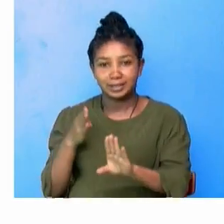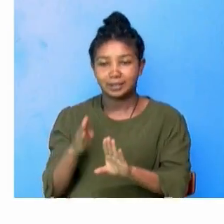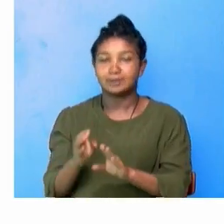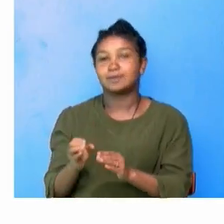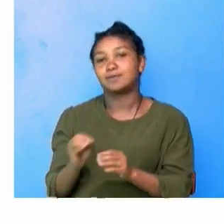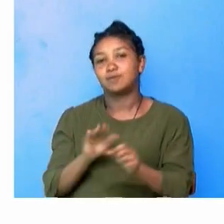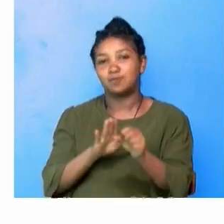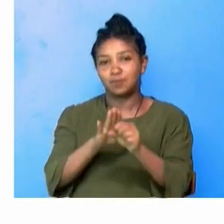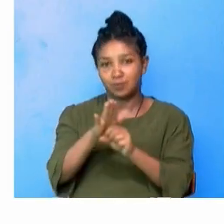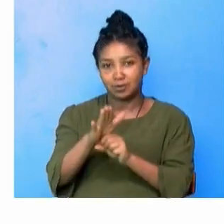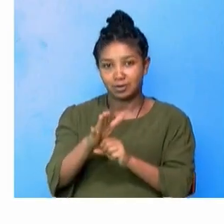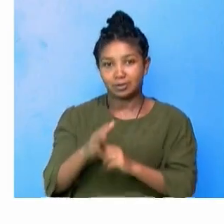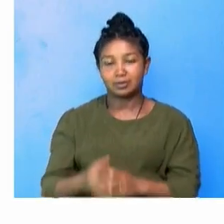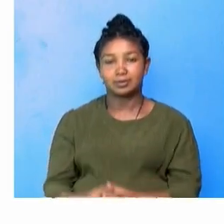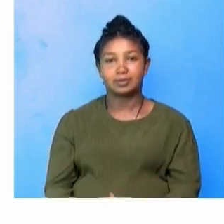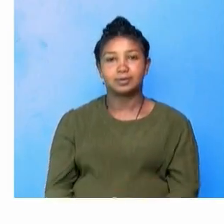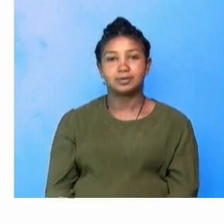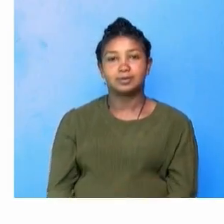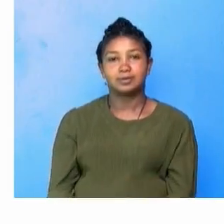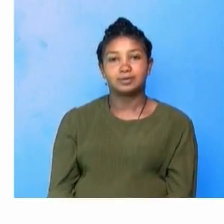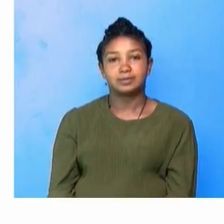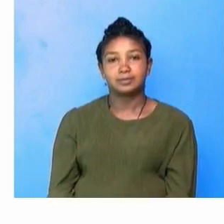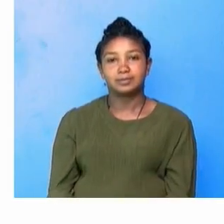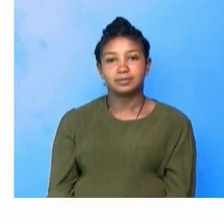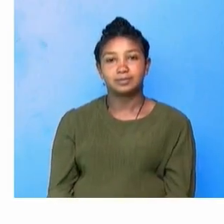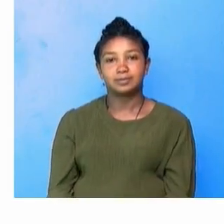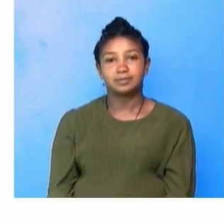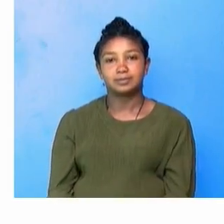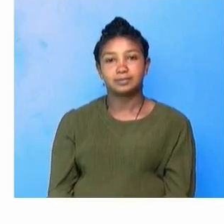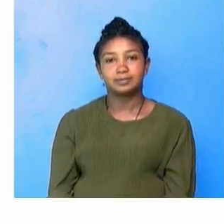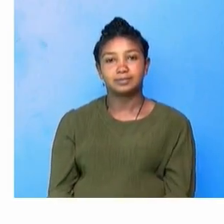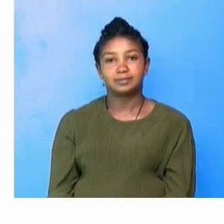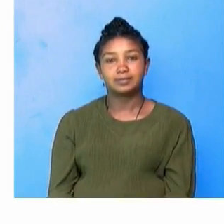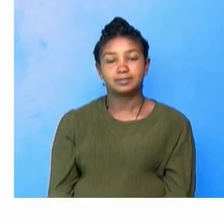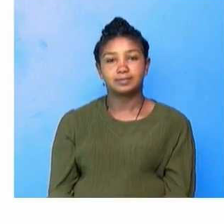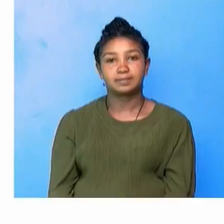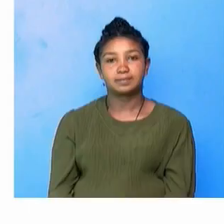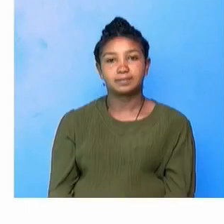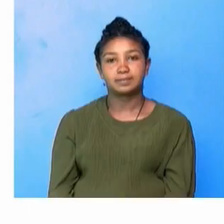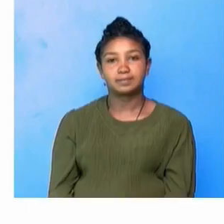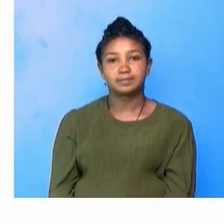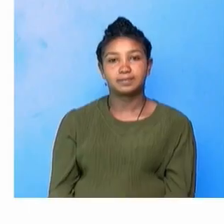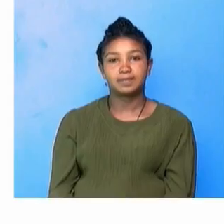full. Here is column A. Let us start B column.